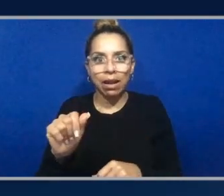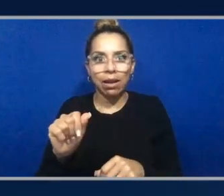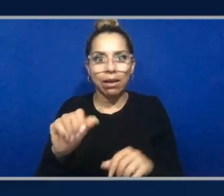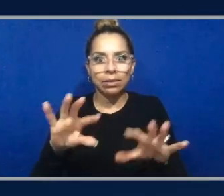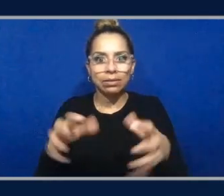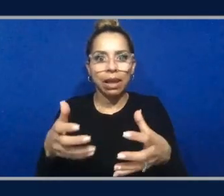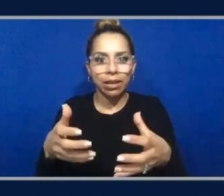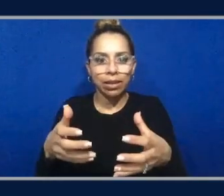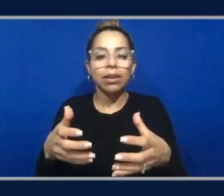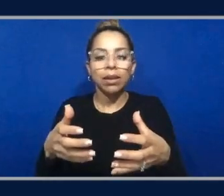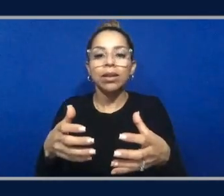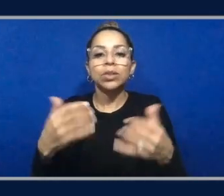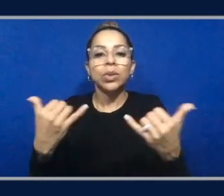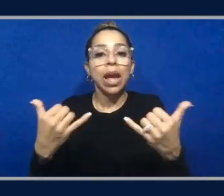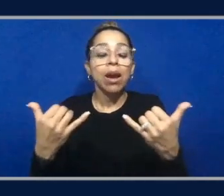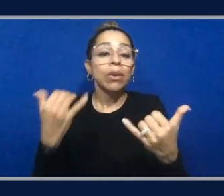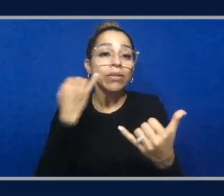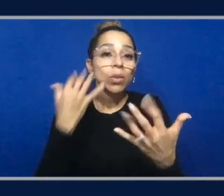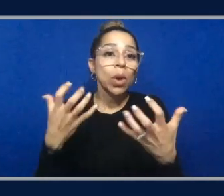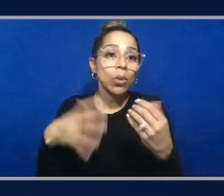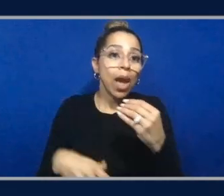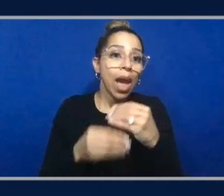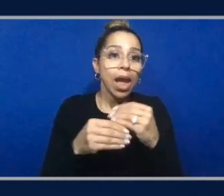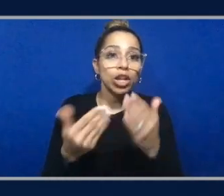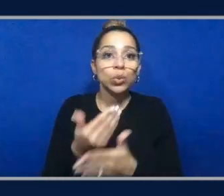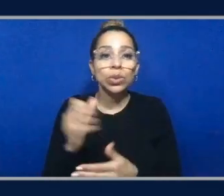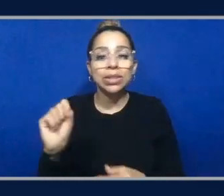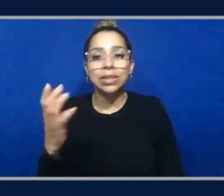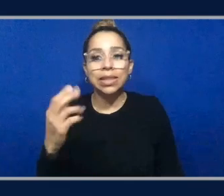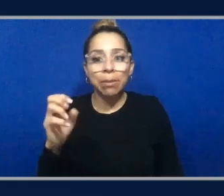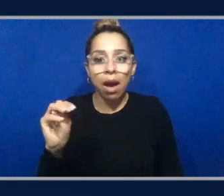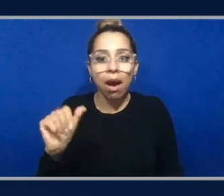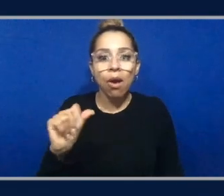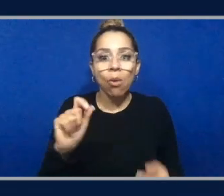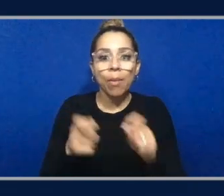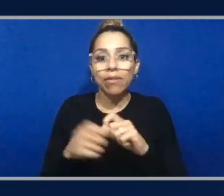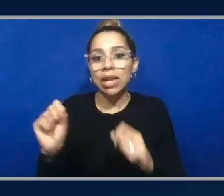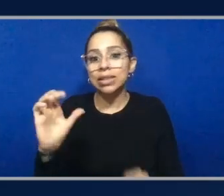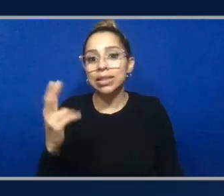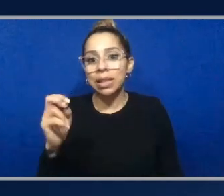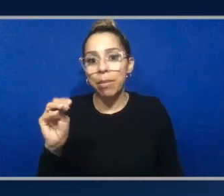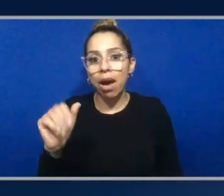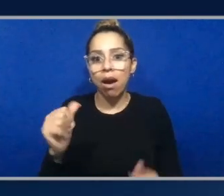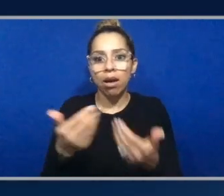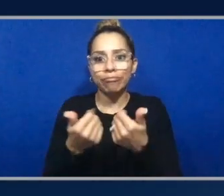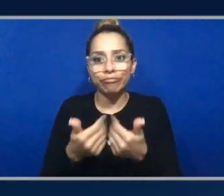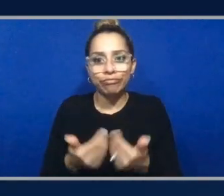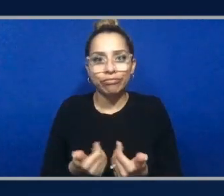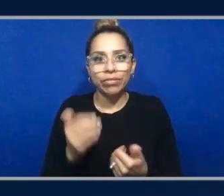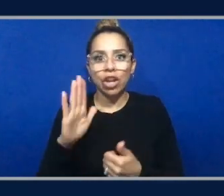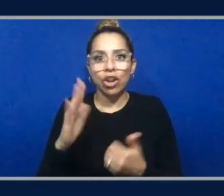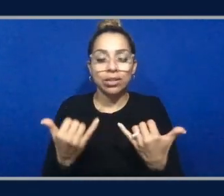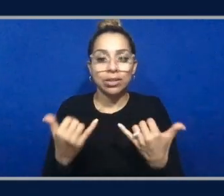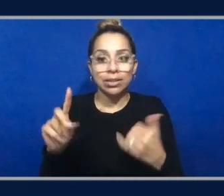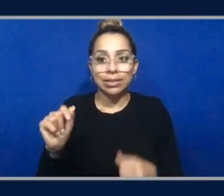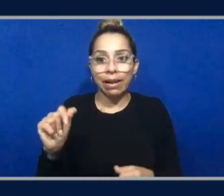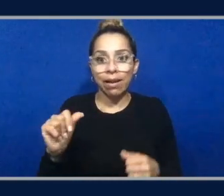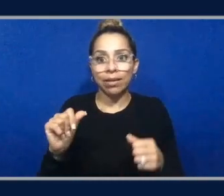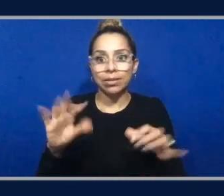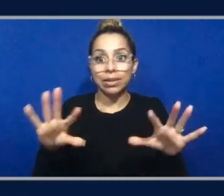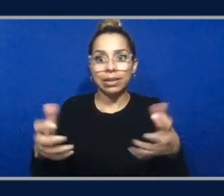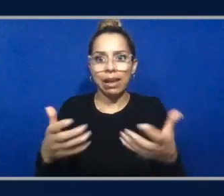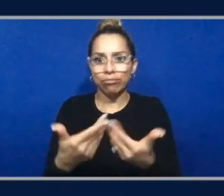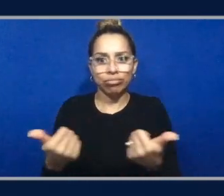adding new schemas or modifying the schemas and partitions onto their existing data sets. What happened, the open table formats like